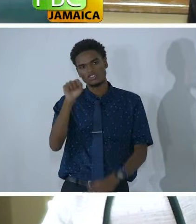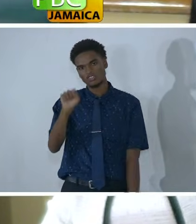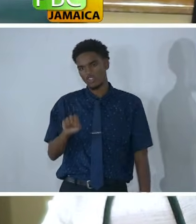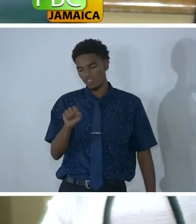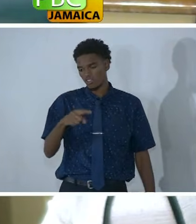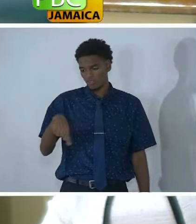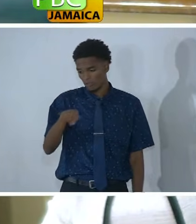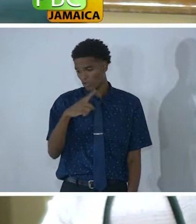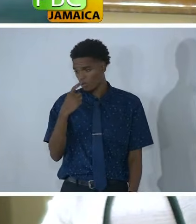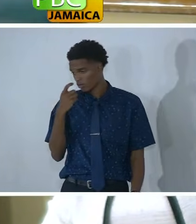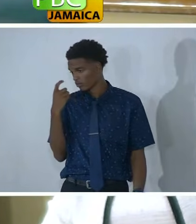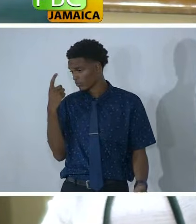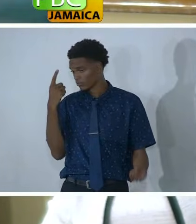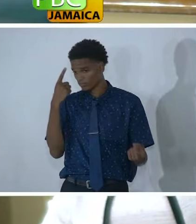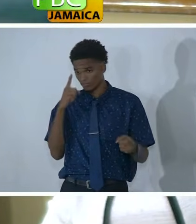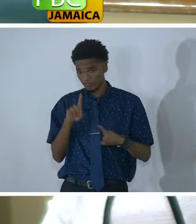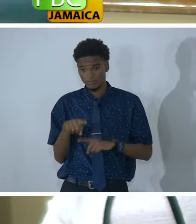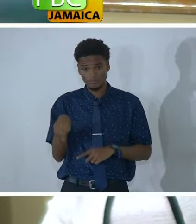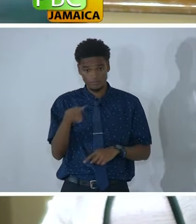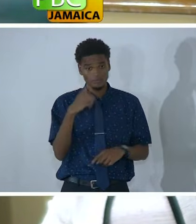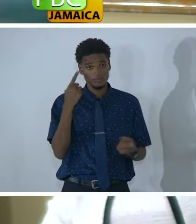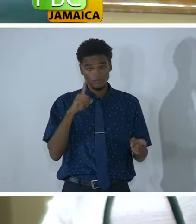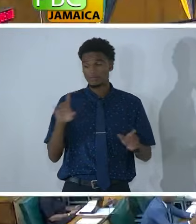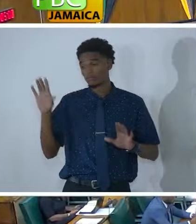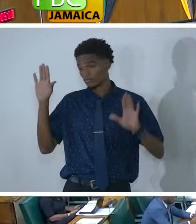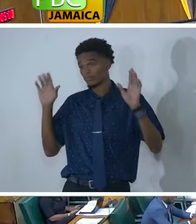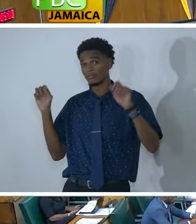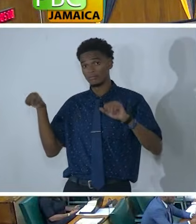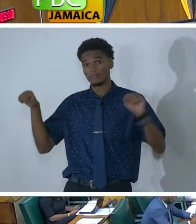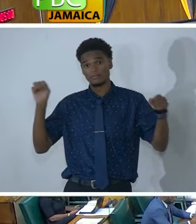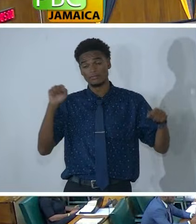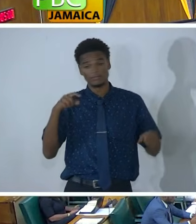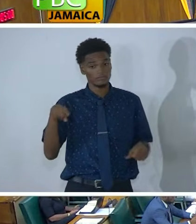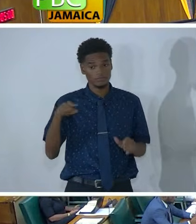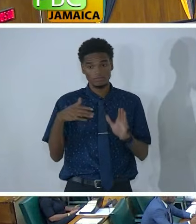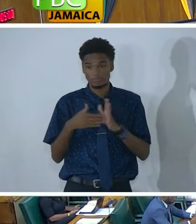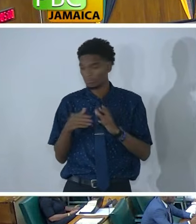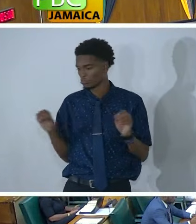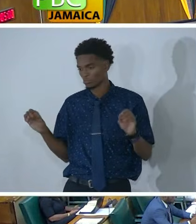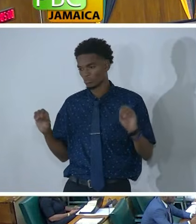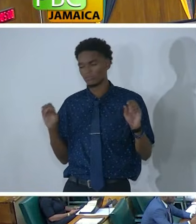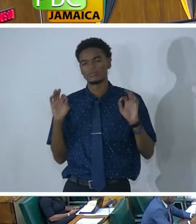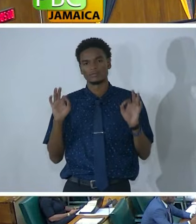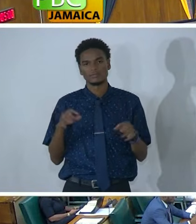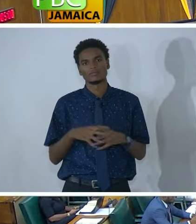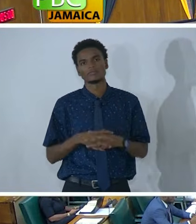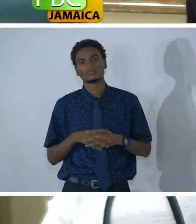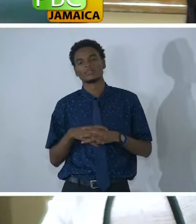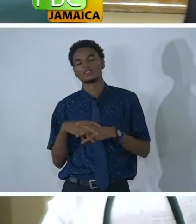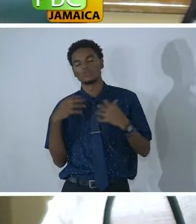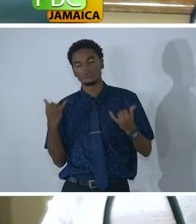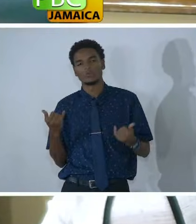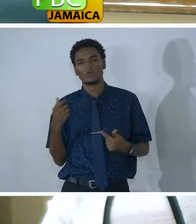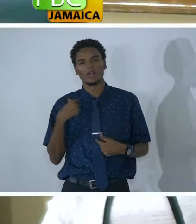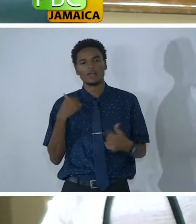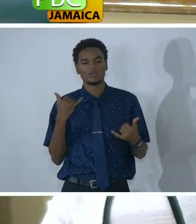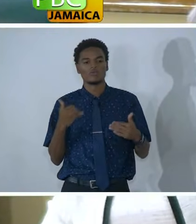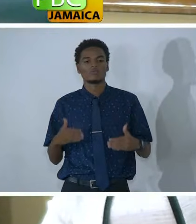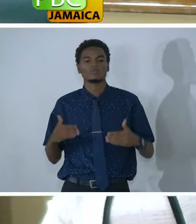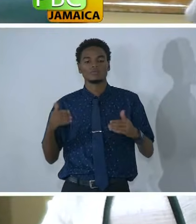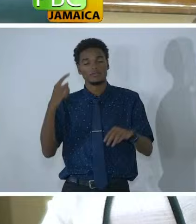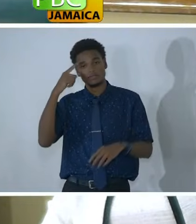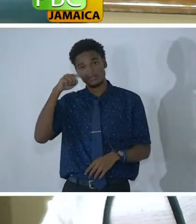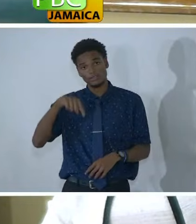notice of which I gave earlier. Those in favor? Aye. Those against? The ayes have it. Madam Speaker, I now move that